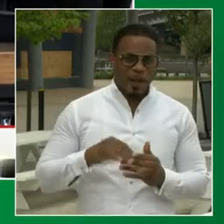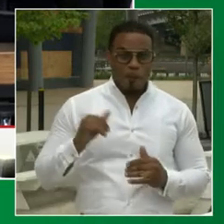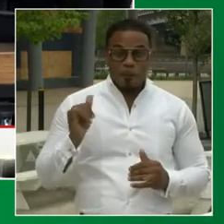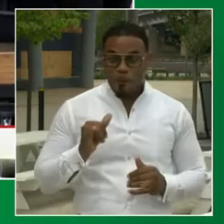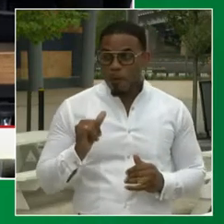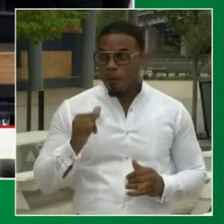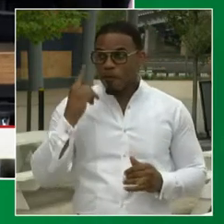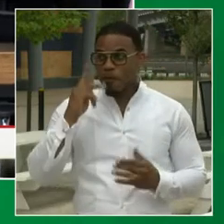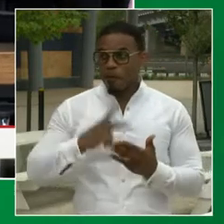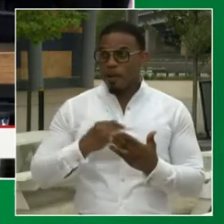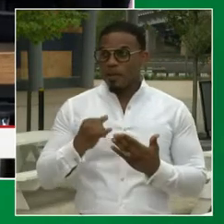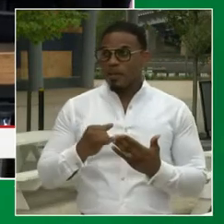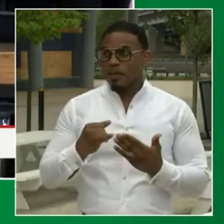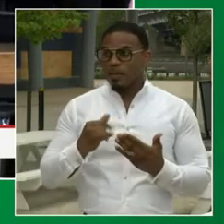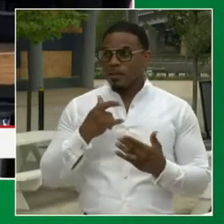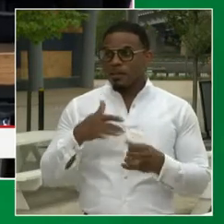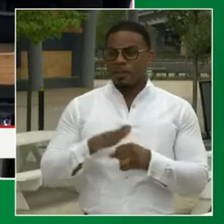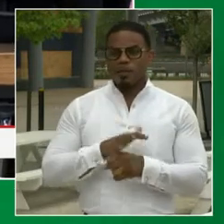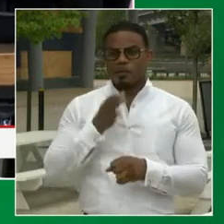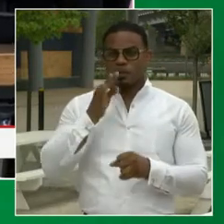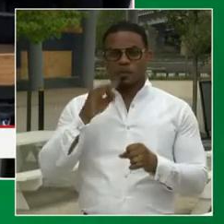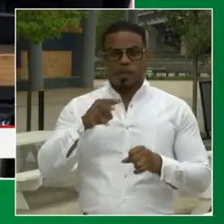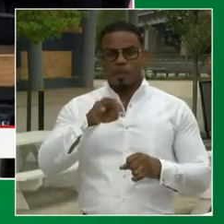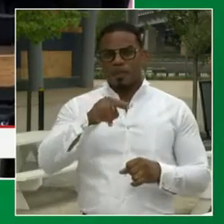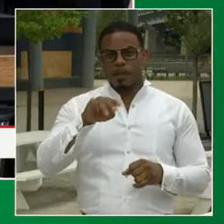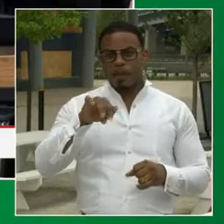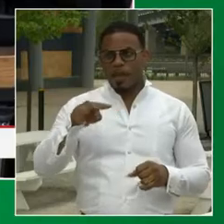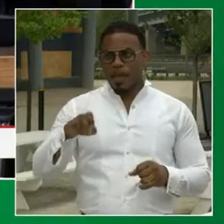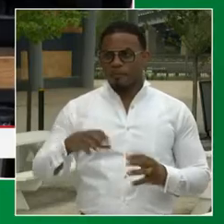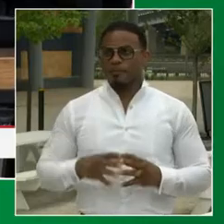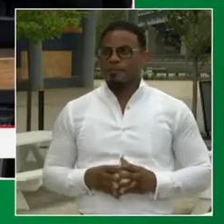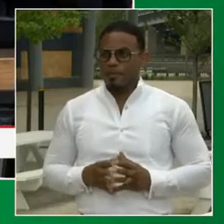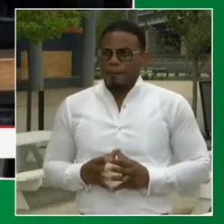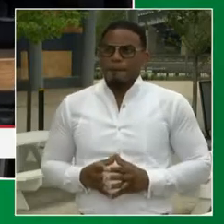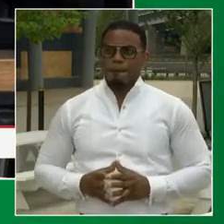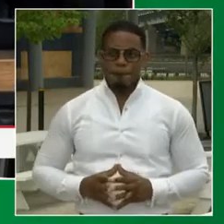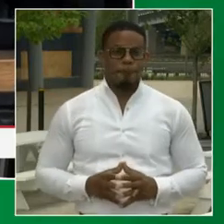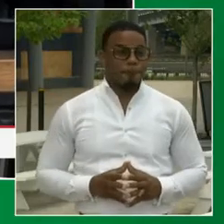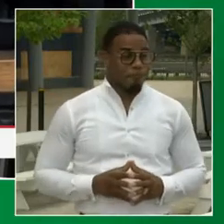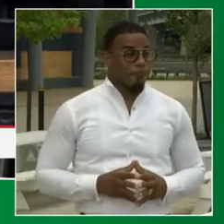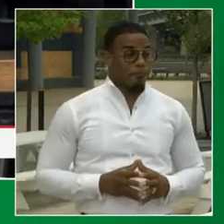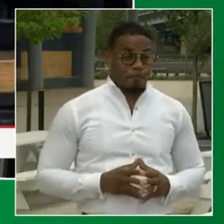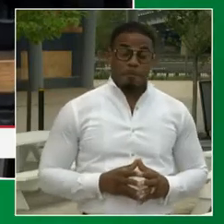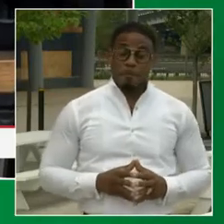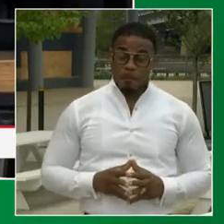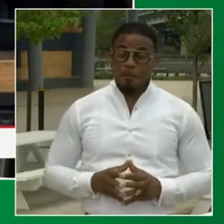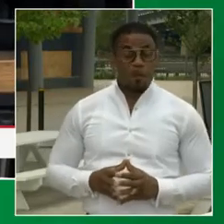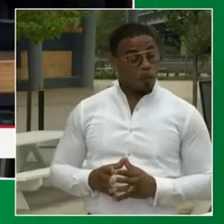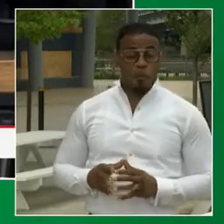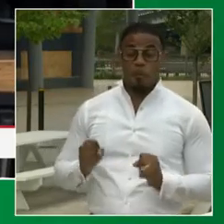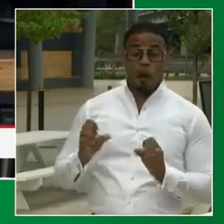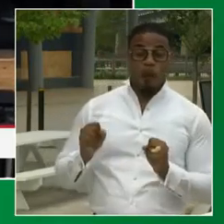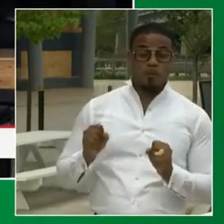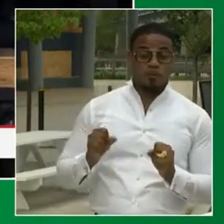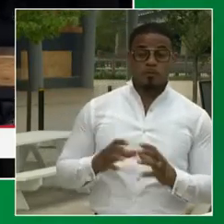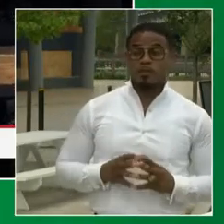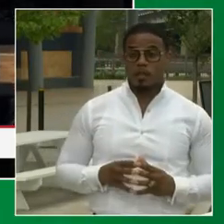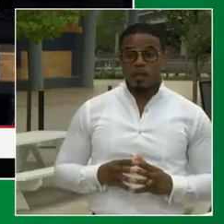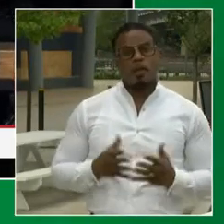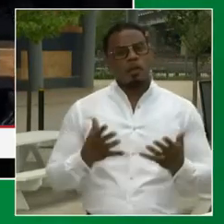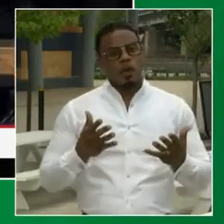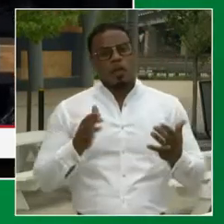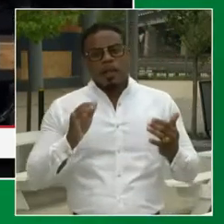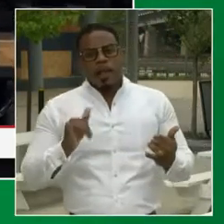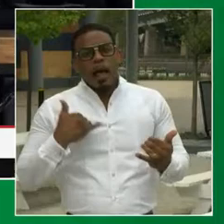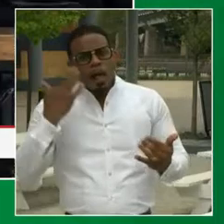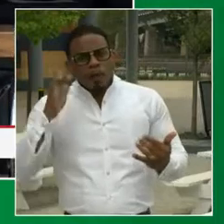$640,000 for her project that will be coming into Minnesota Avenue Benning corridor. Great. Outstanding. So with